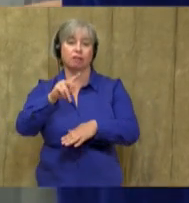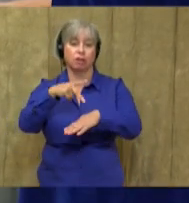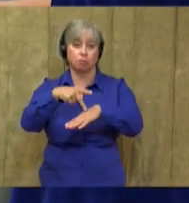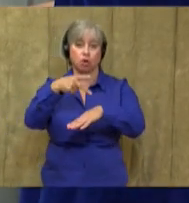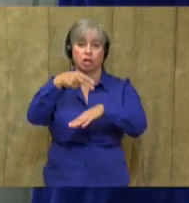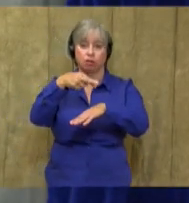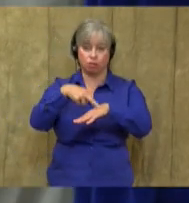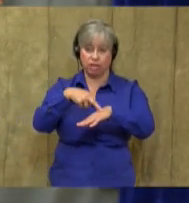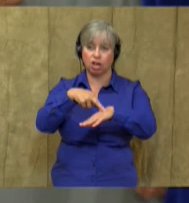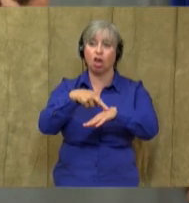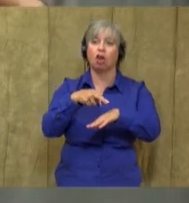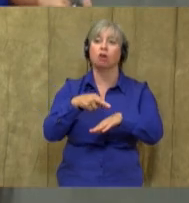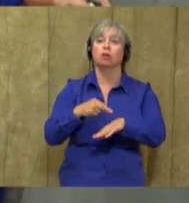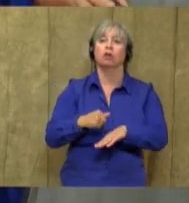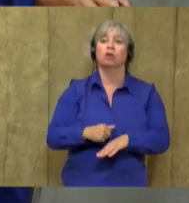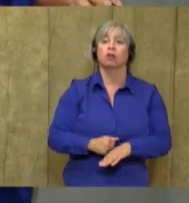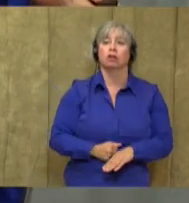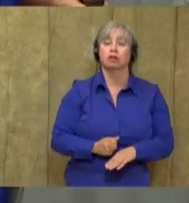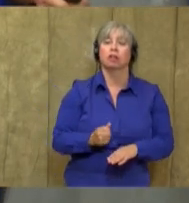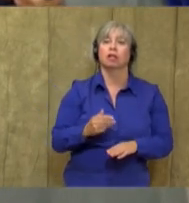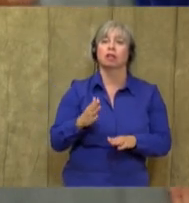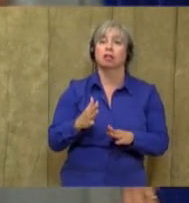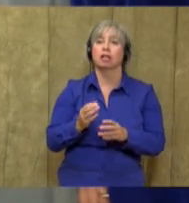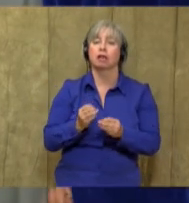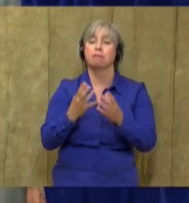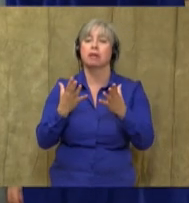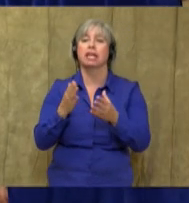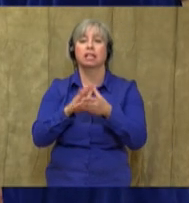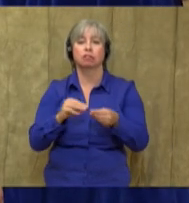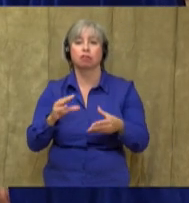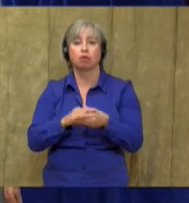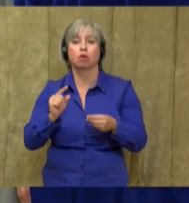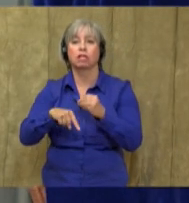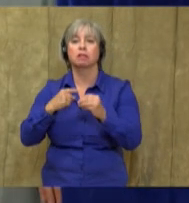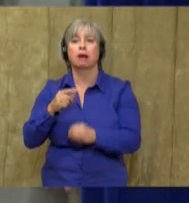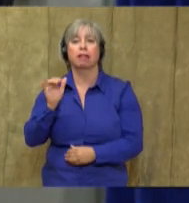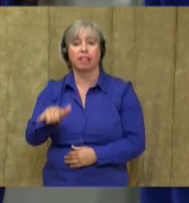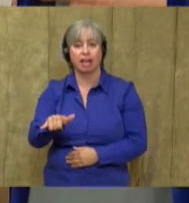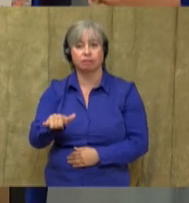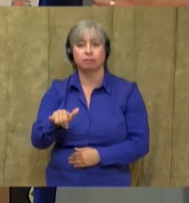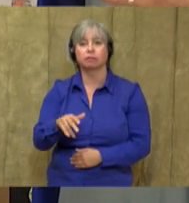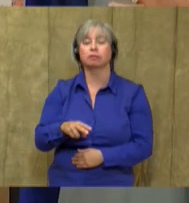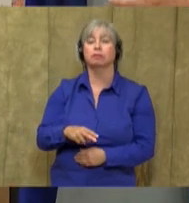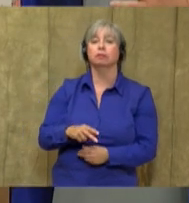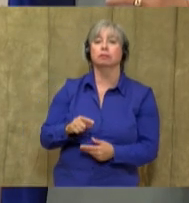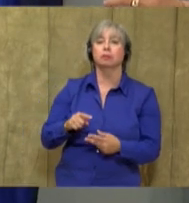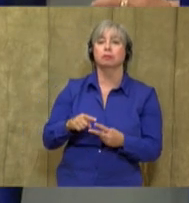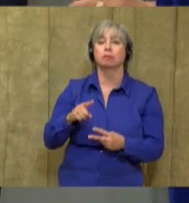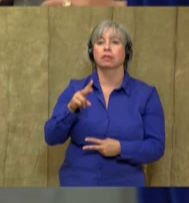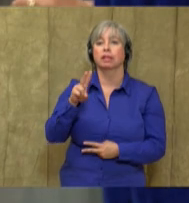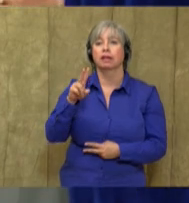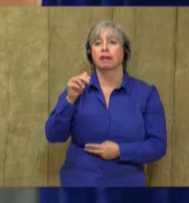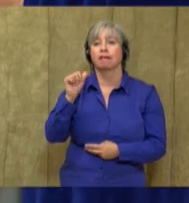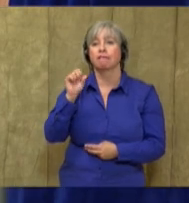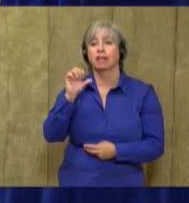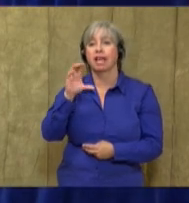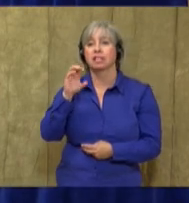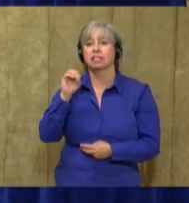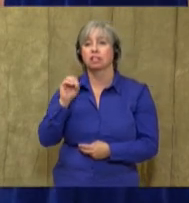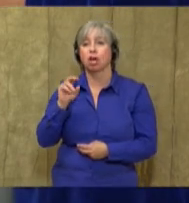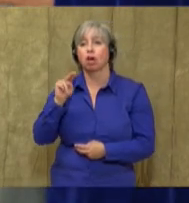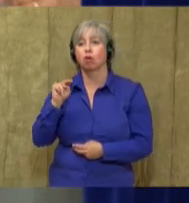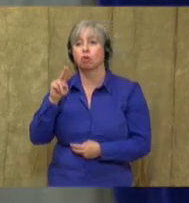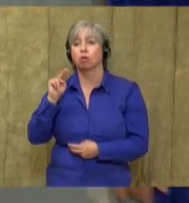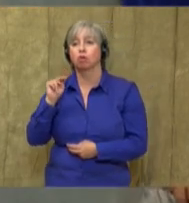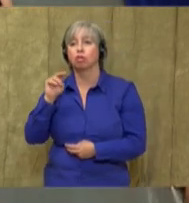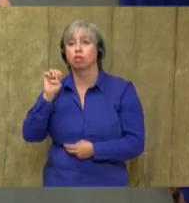Youth. Lots of legendary stories about Ponce de Leon. Vasco Núñez de Balboa was